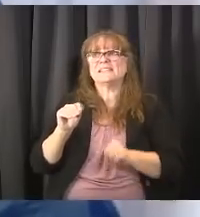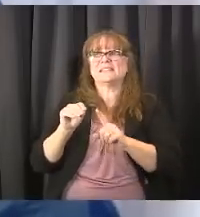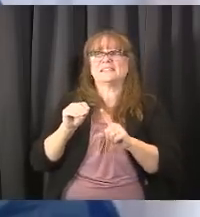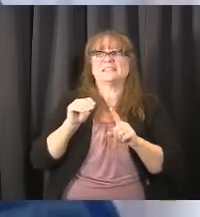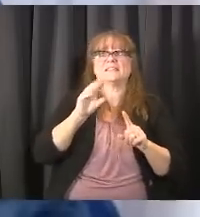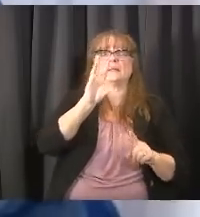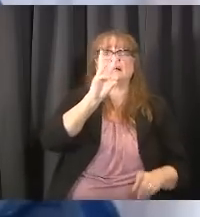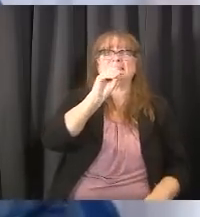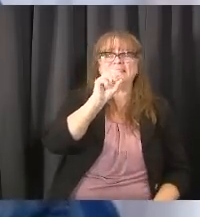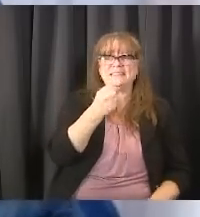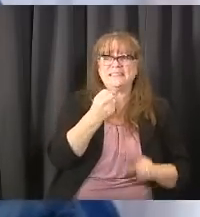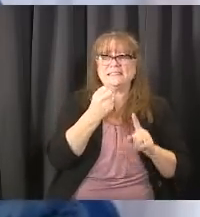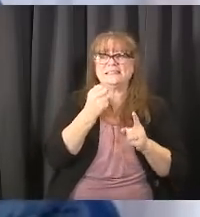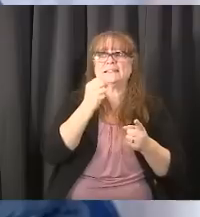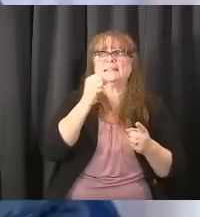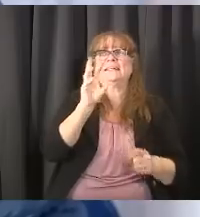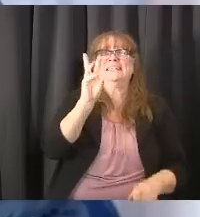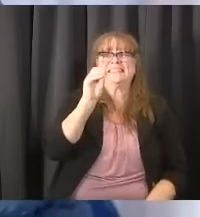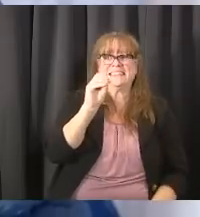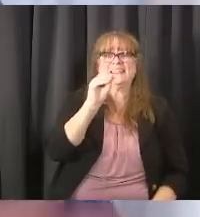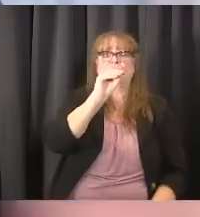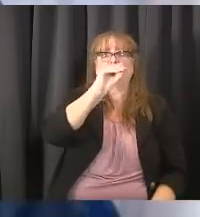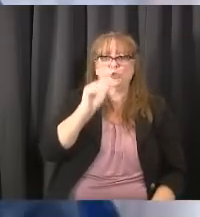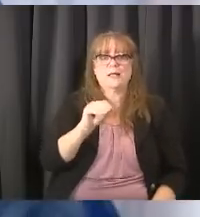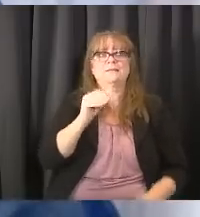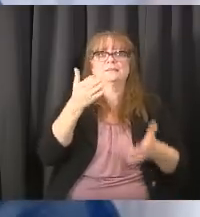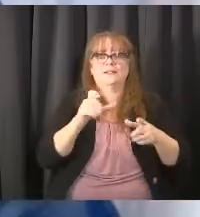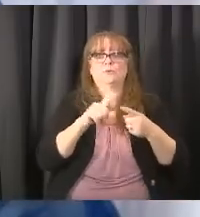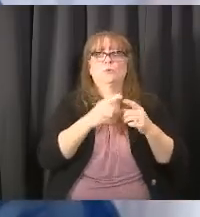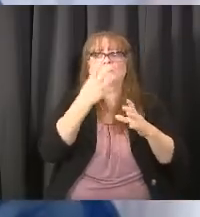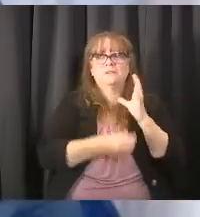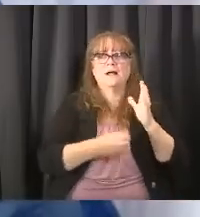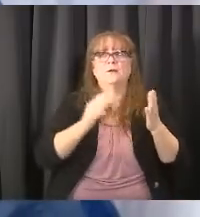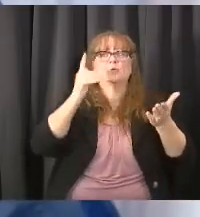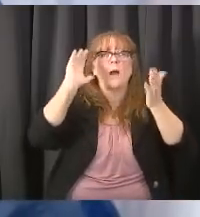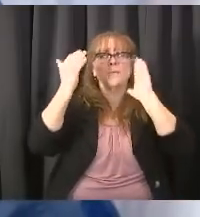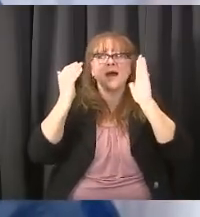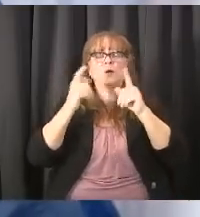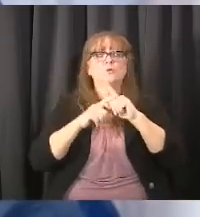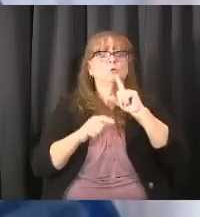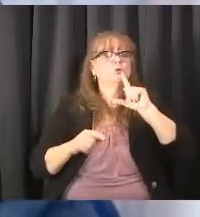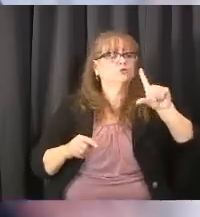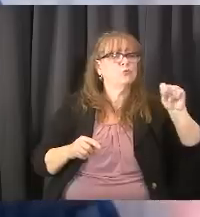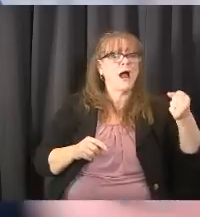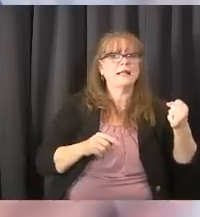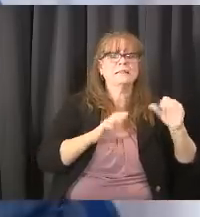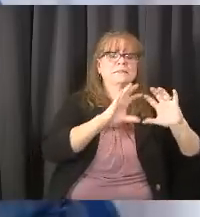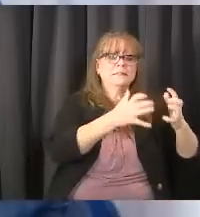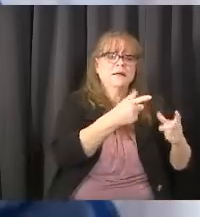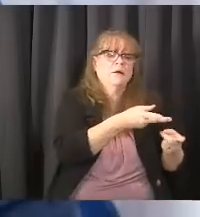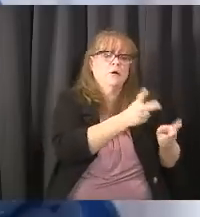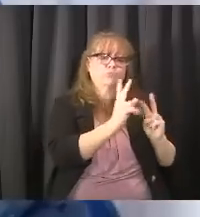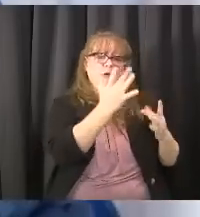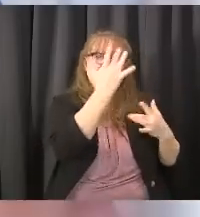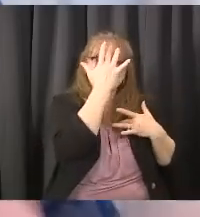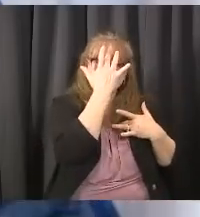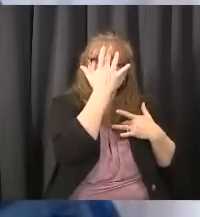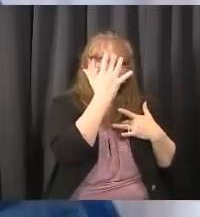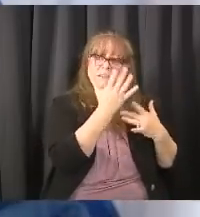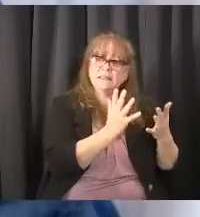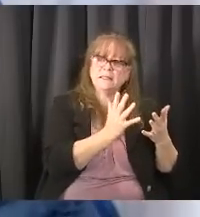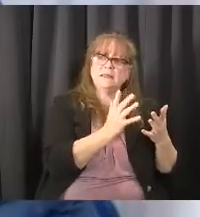person in their 20s. It's no fun to get, but it's a 0.01% chance of dying, right? So not fun, get sick,